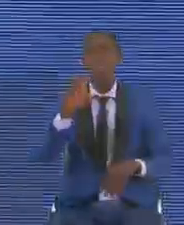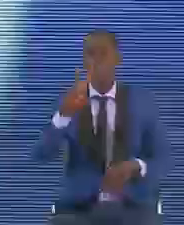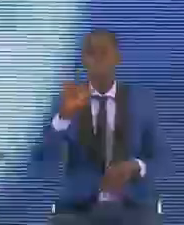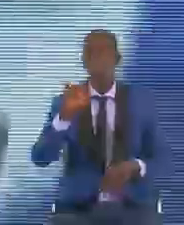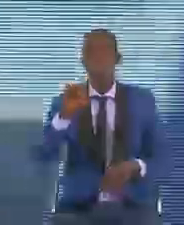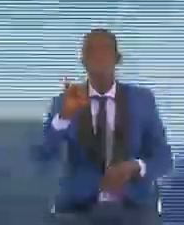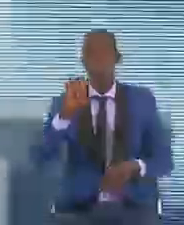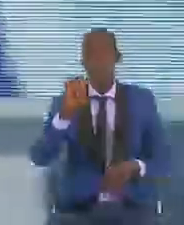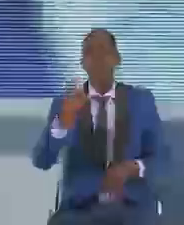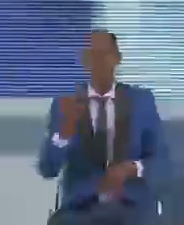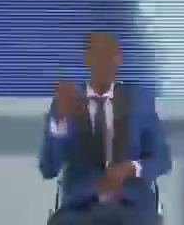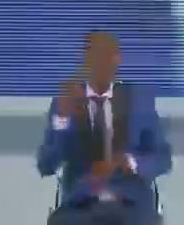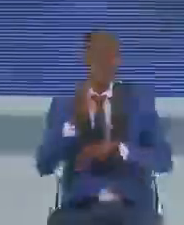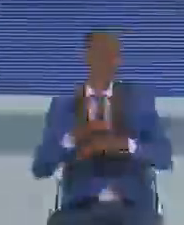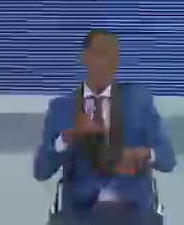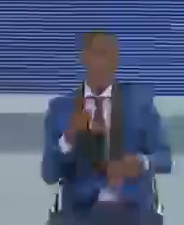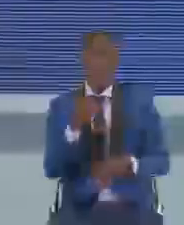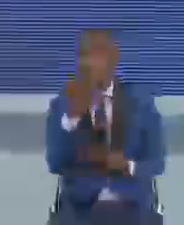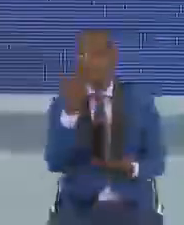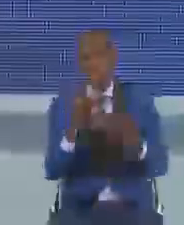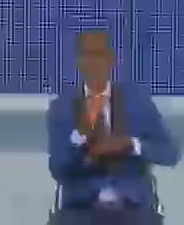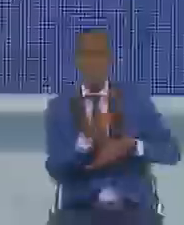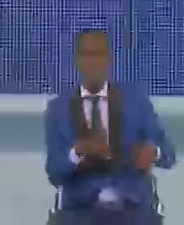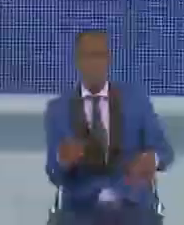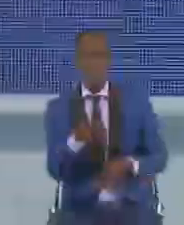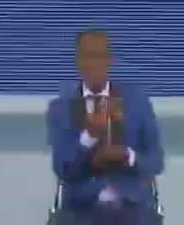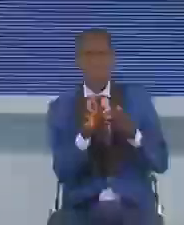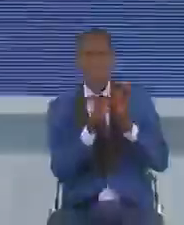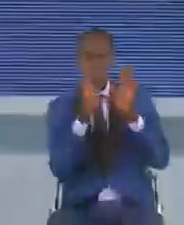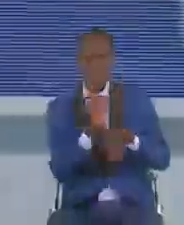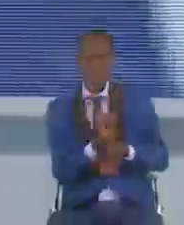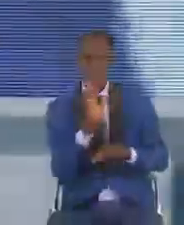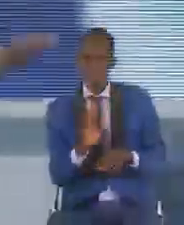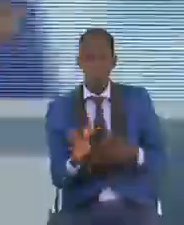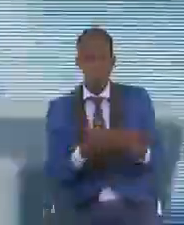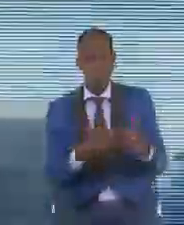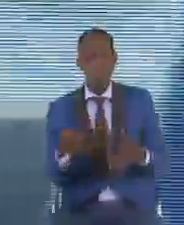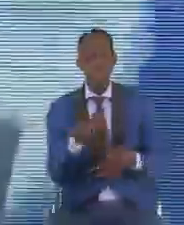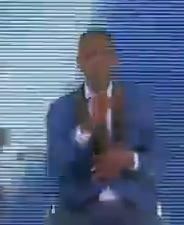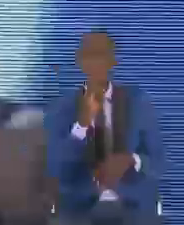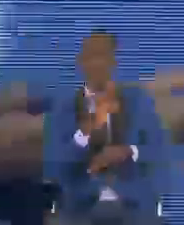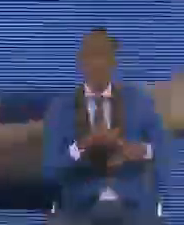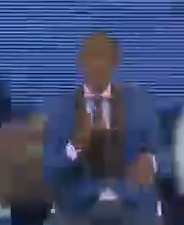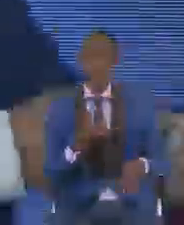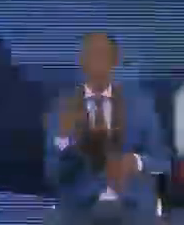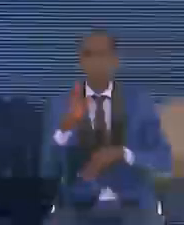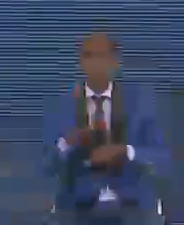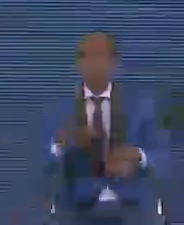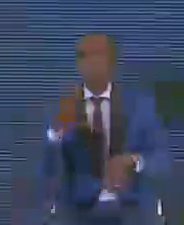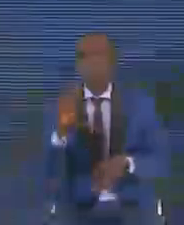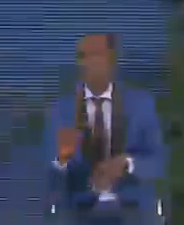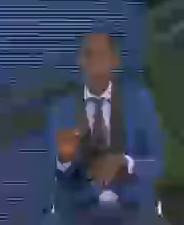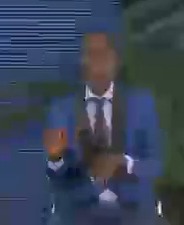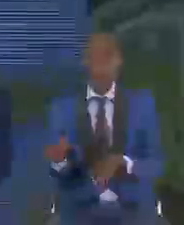call them Christian workers. They were appointed. You might call them deacons. They were appointed. You might give them any